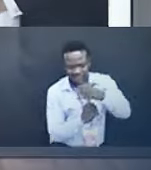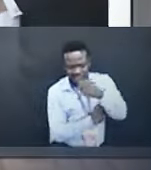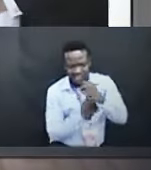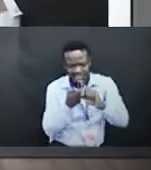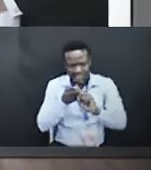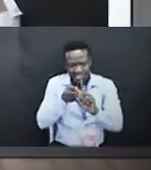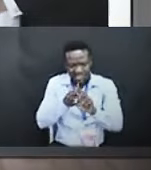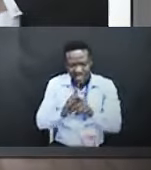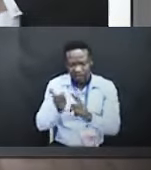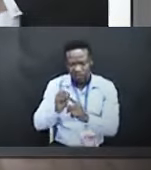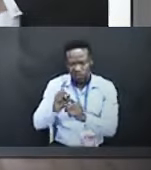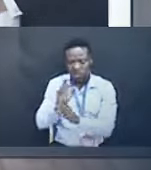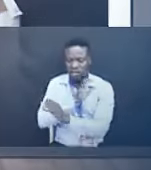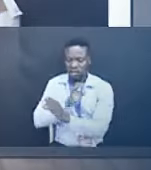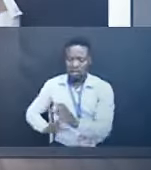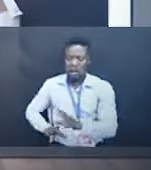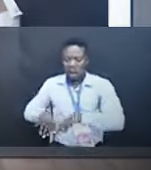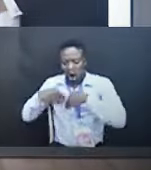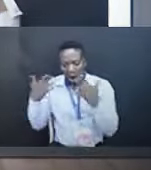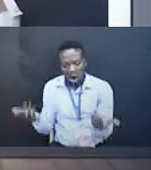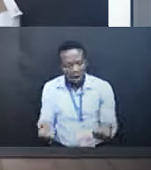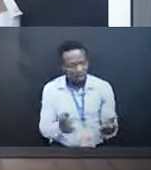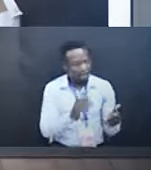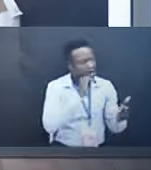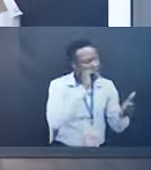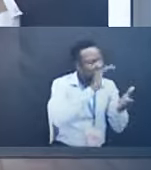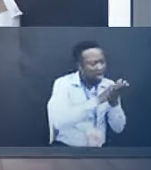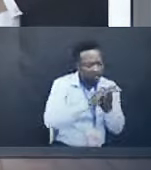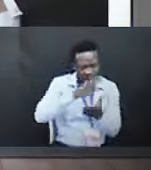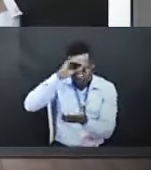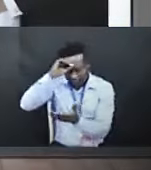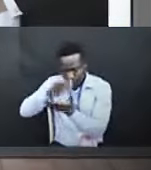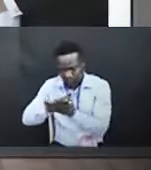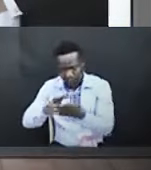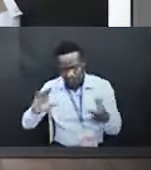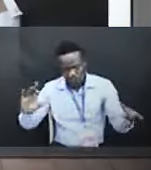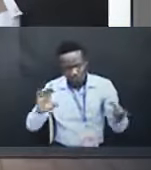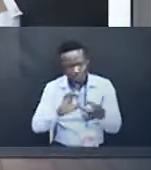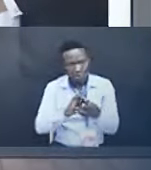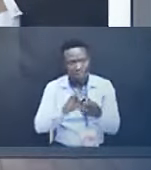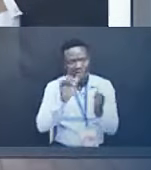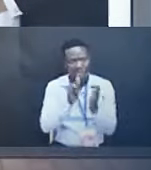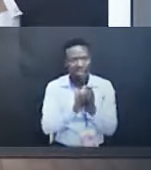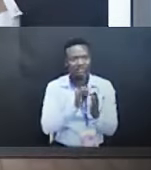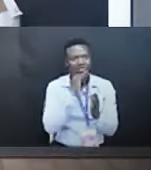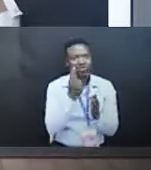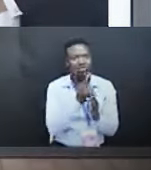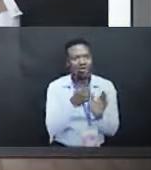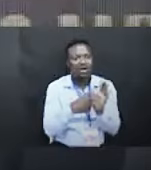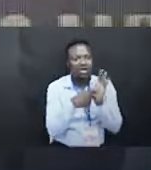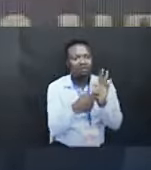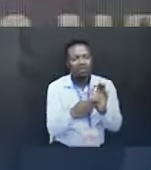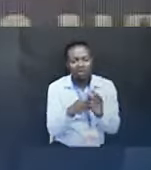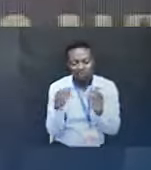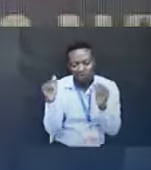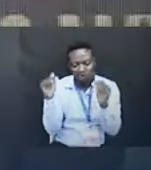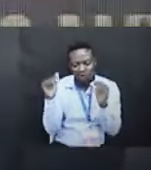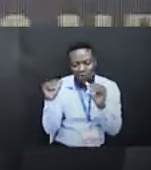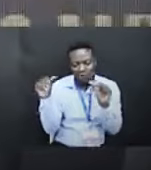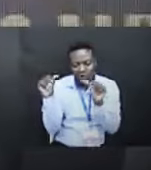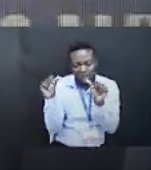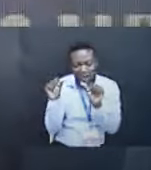as a harmony between husband and wife, should therefore not be the only indicator for measuring Christian